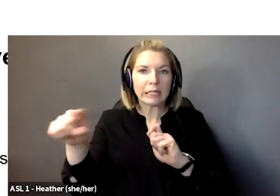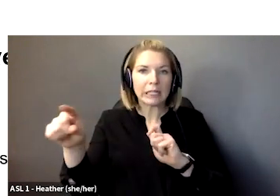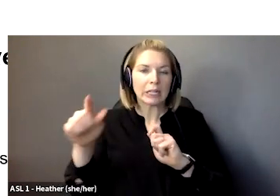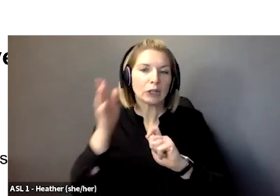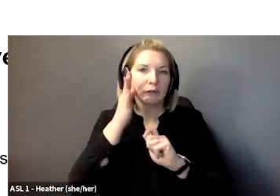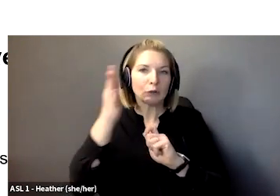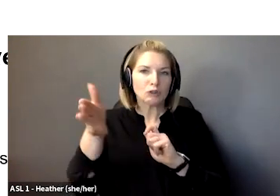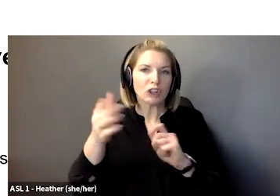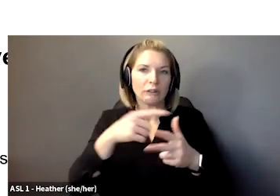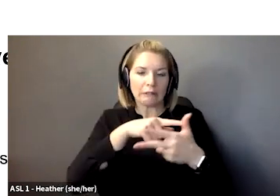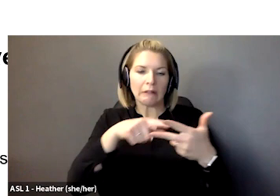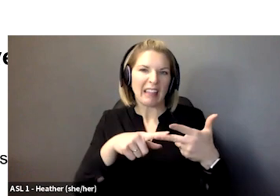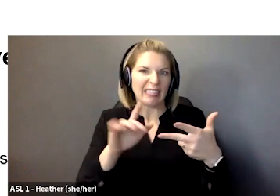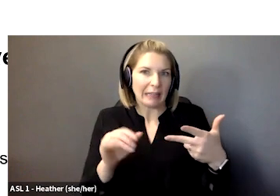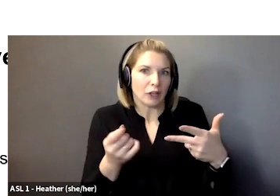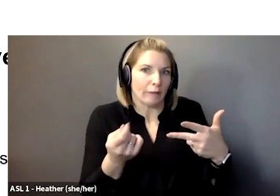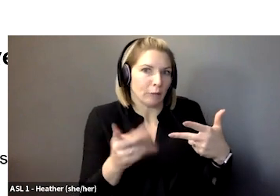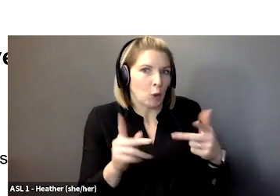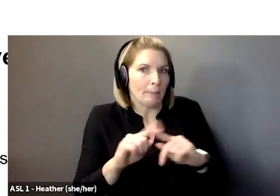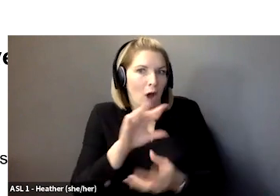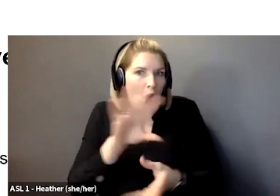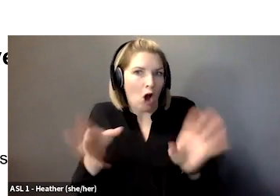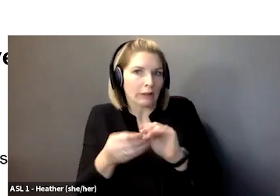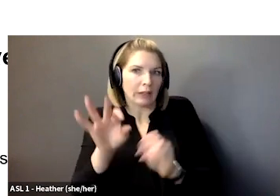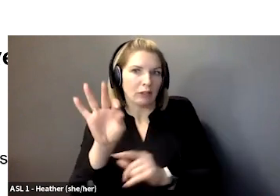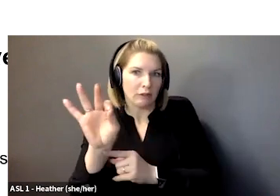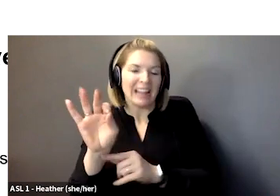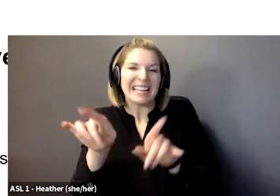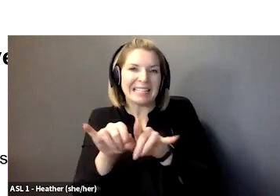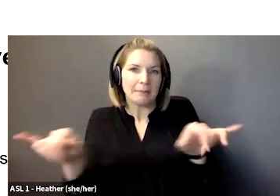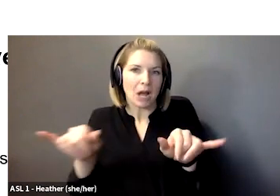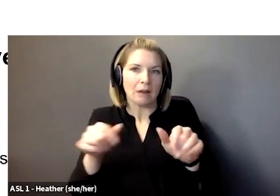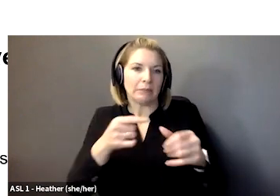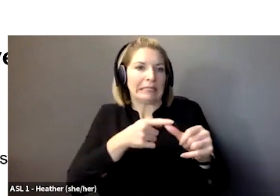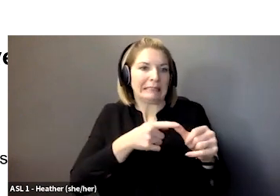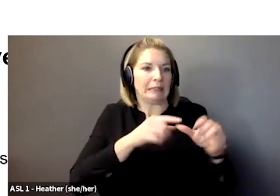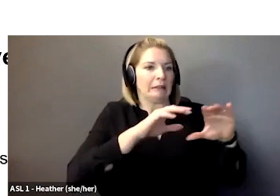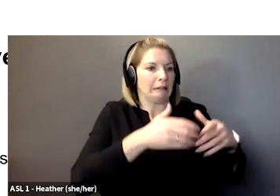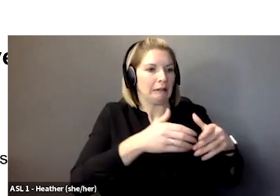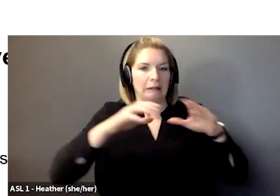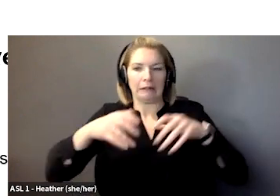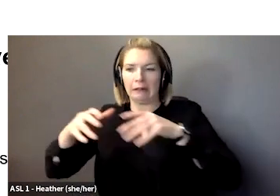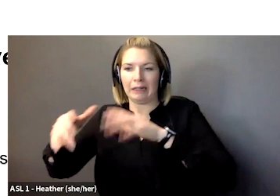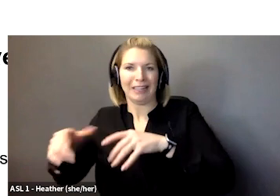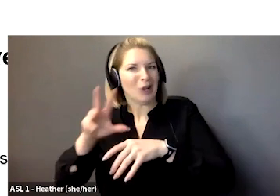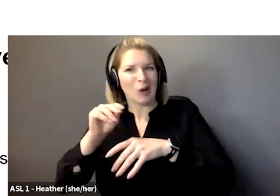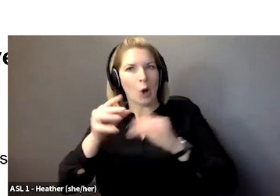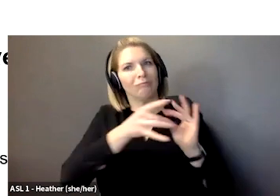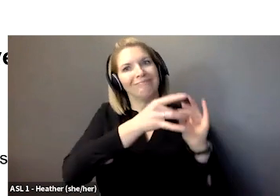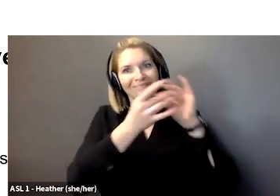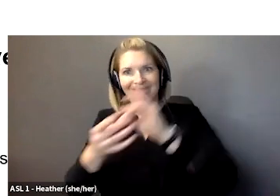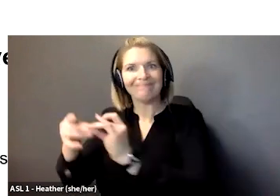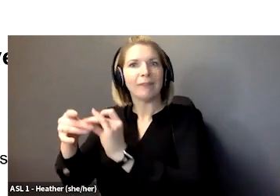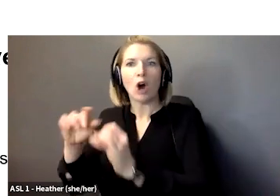Of note, our study highlighted that these trends were interrelated and could individually as well as collectively contribute to